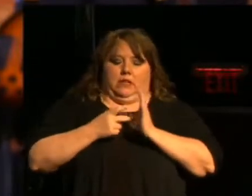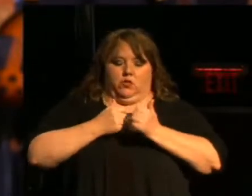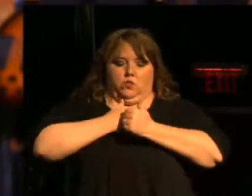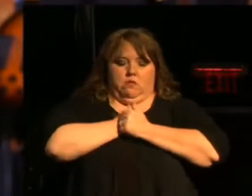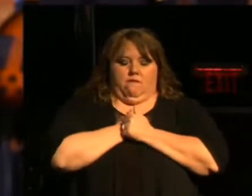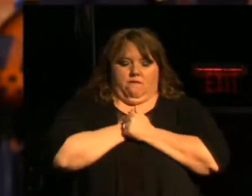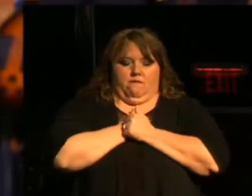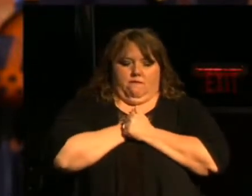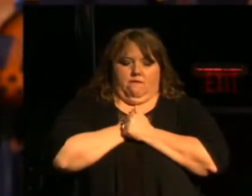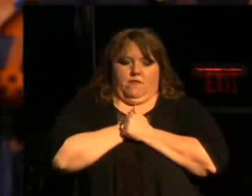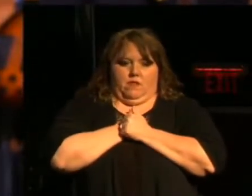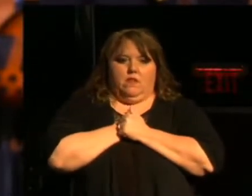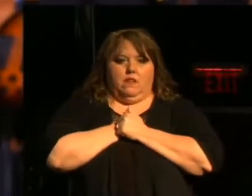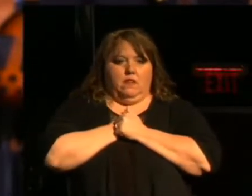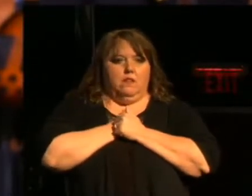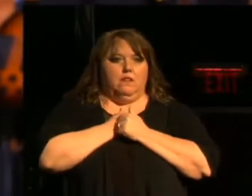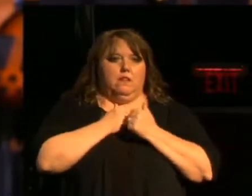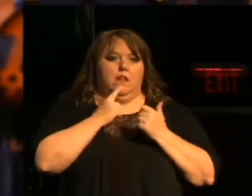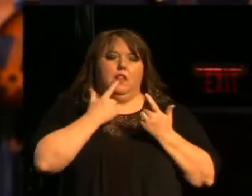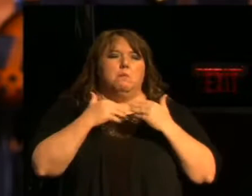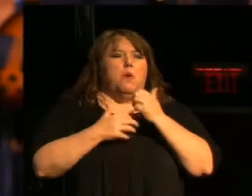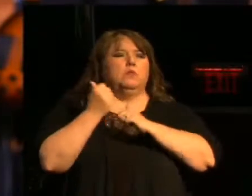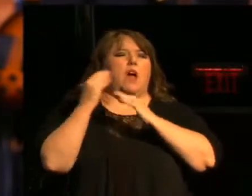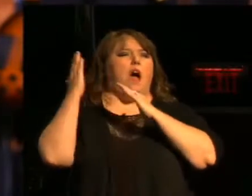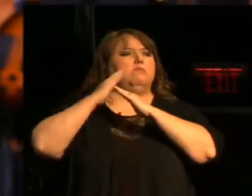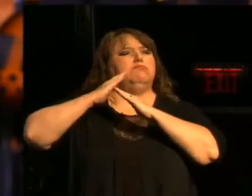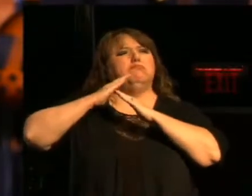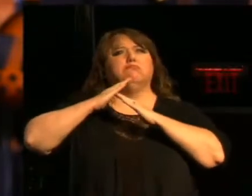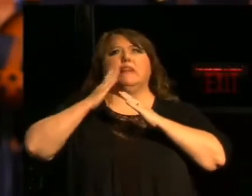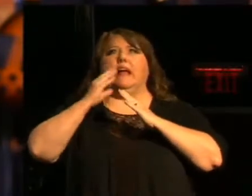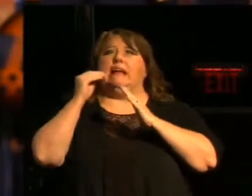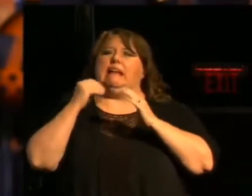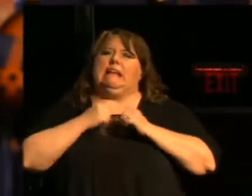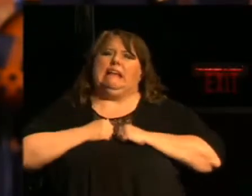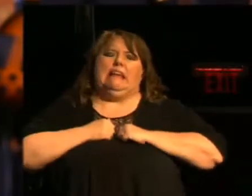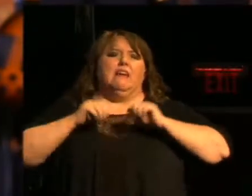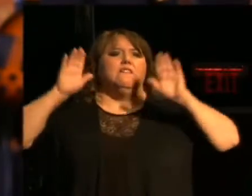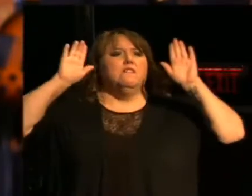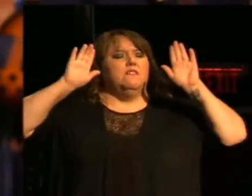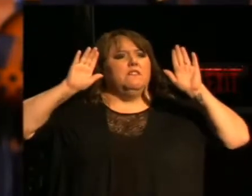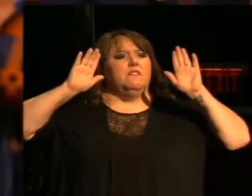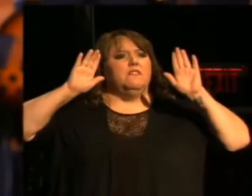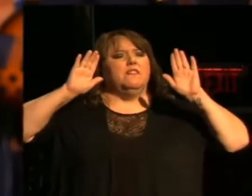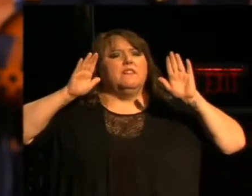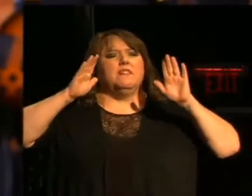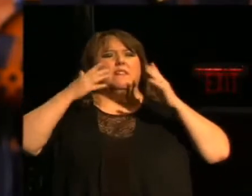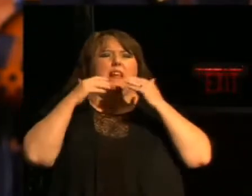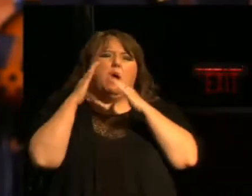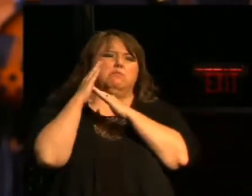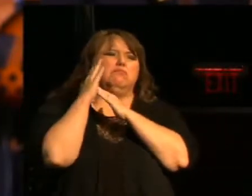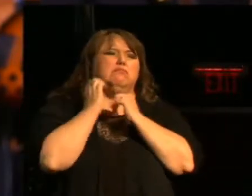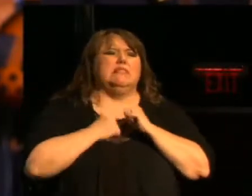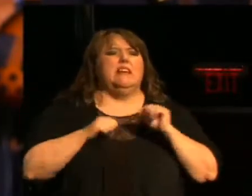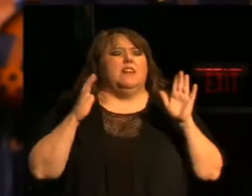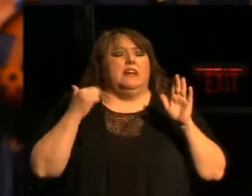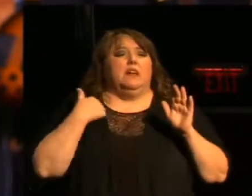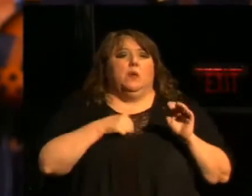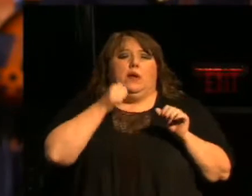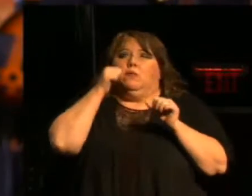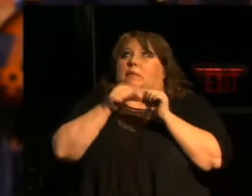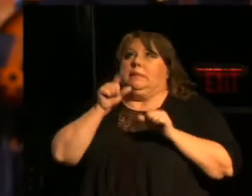and long for heaven and home? Think